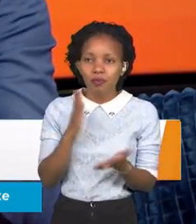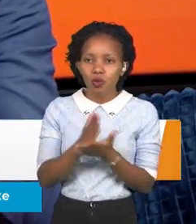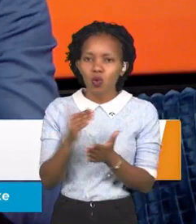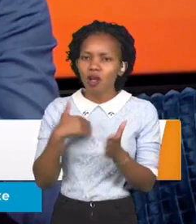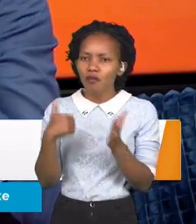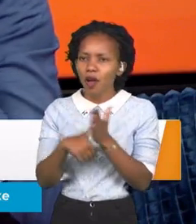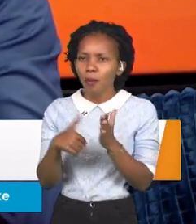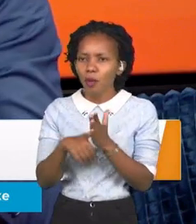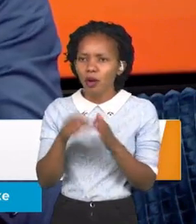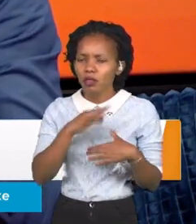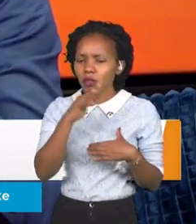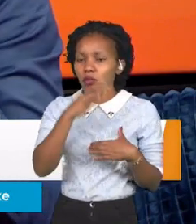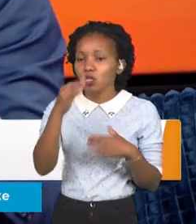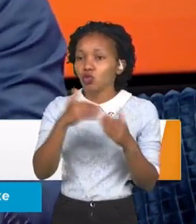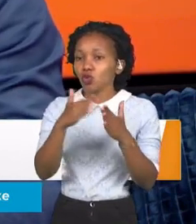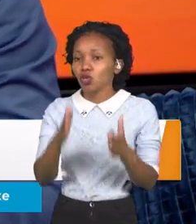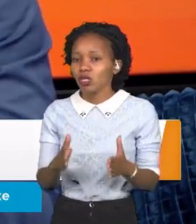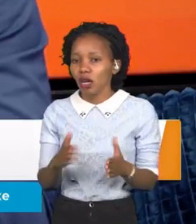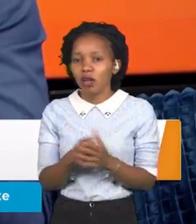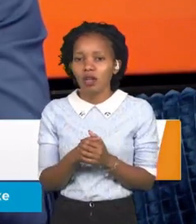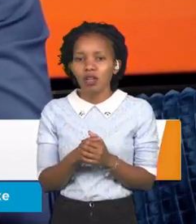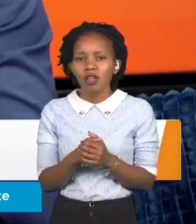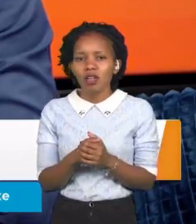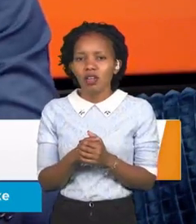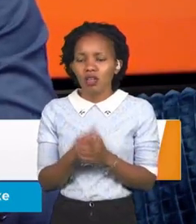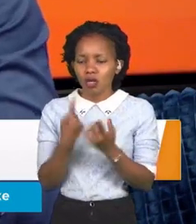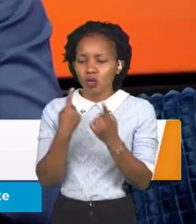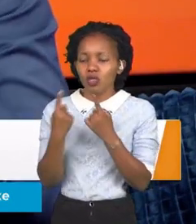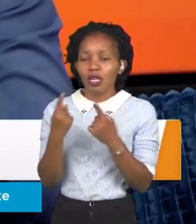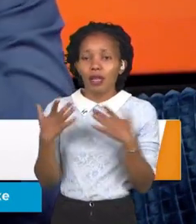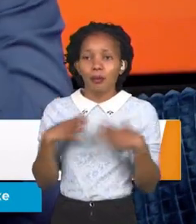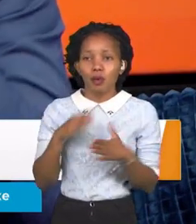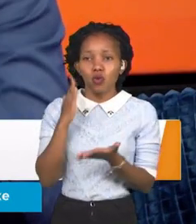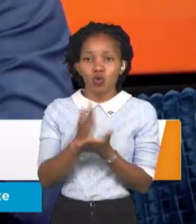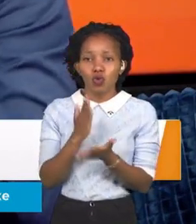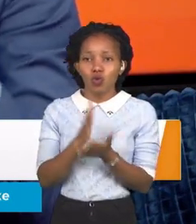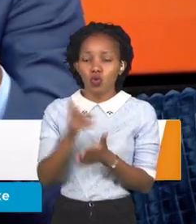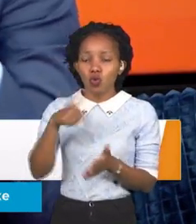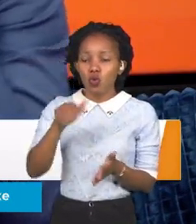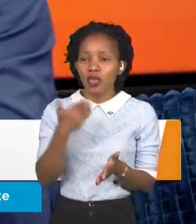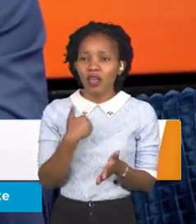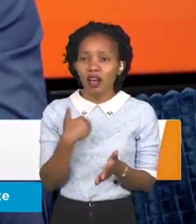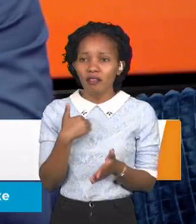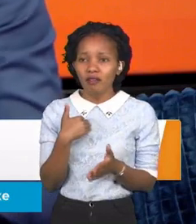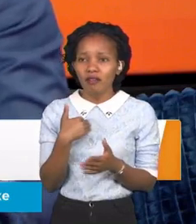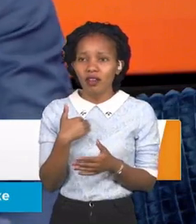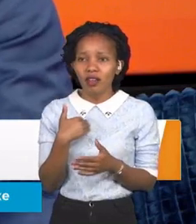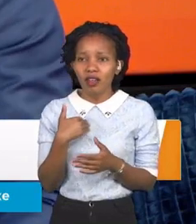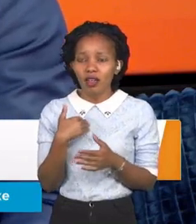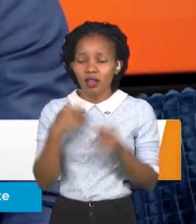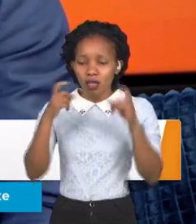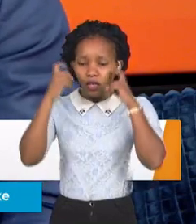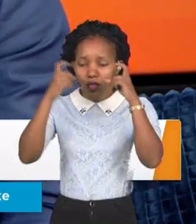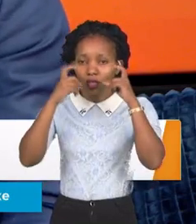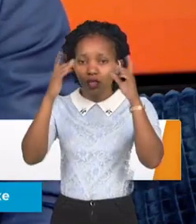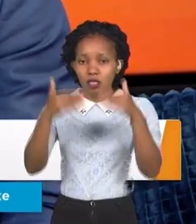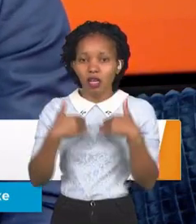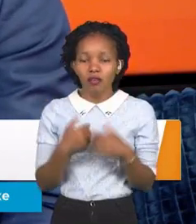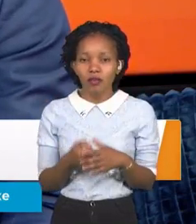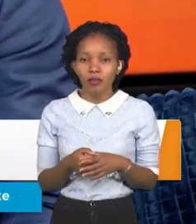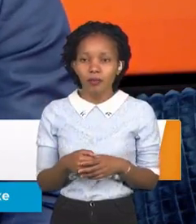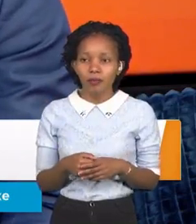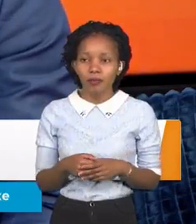gap from our spiritual leaders just to nourish these people that indeed we have seen out here? There is a big